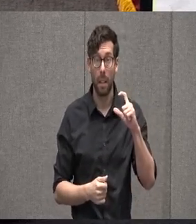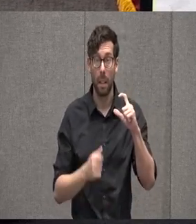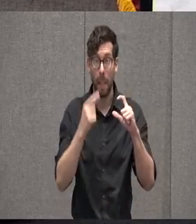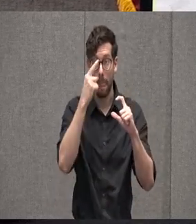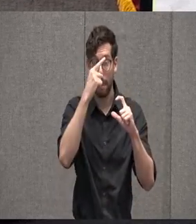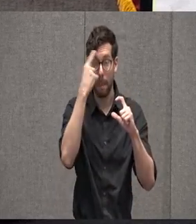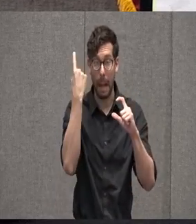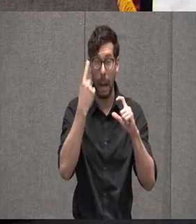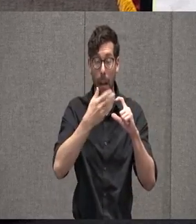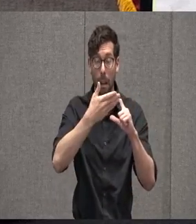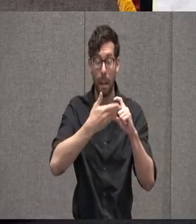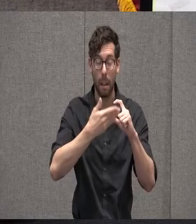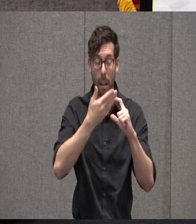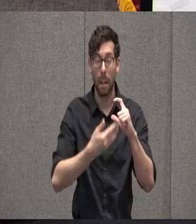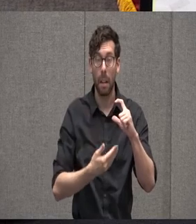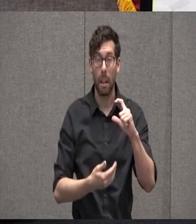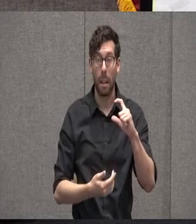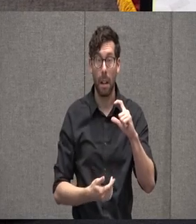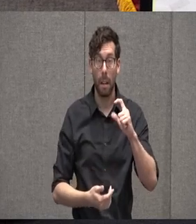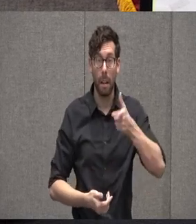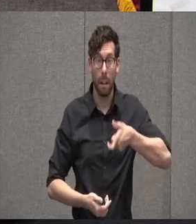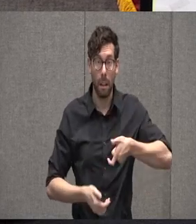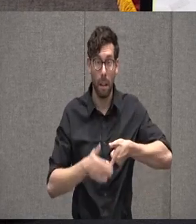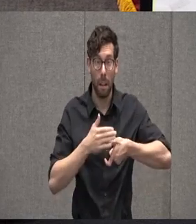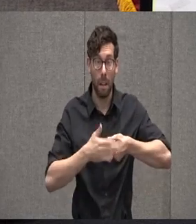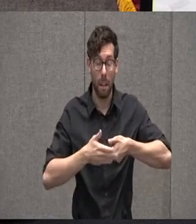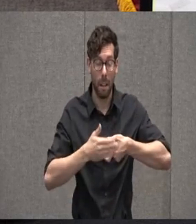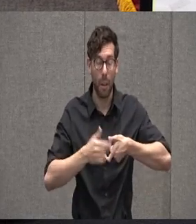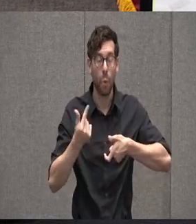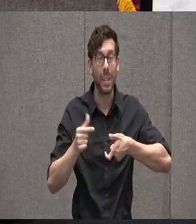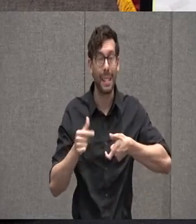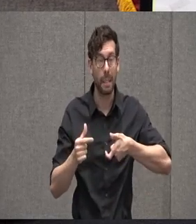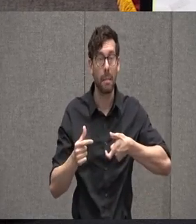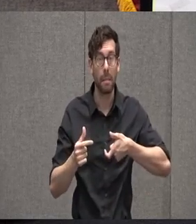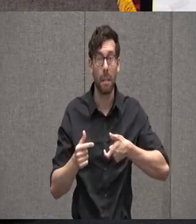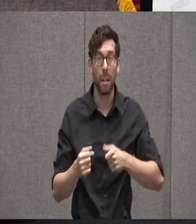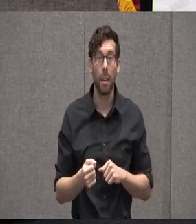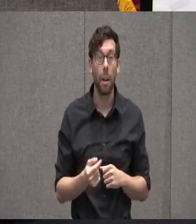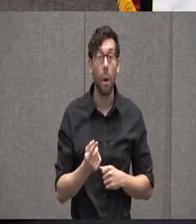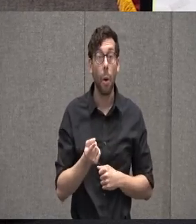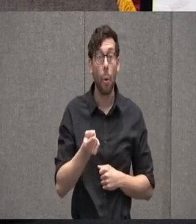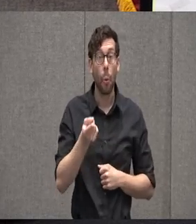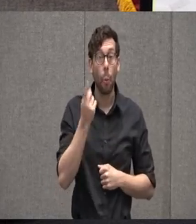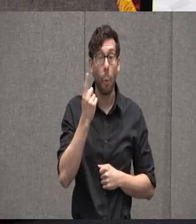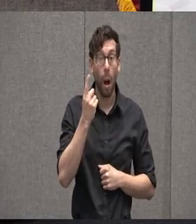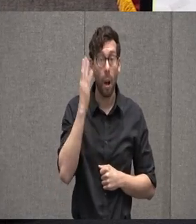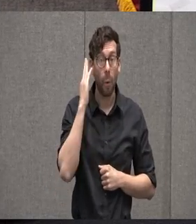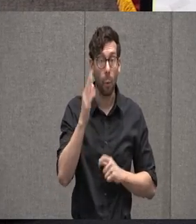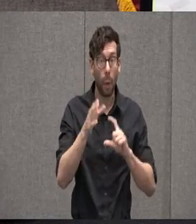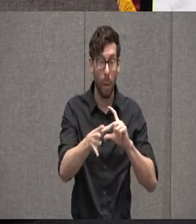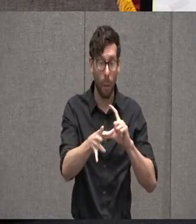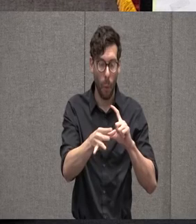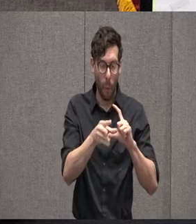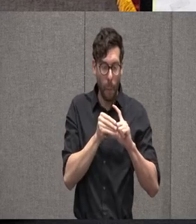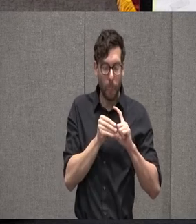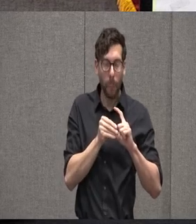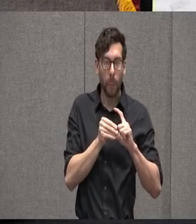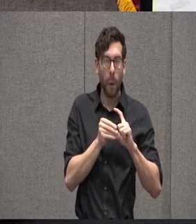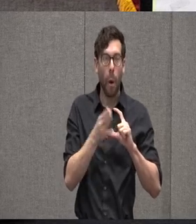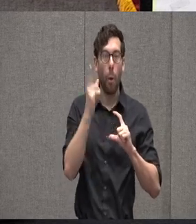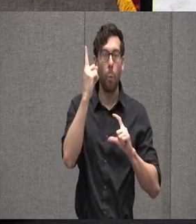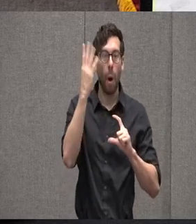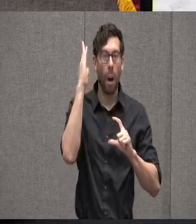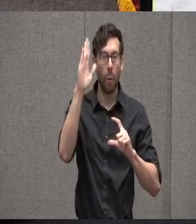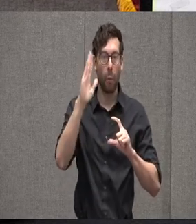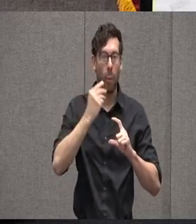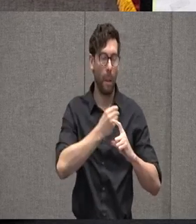This side is green. It has plastic on it. So one side pulls and one side pushes. One side of the